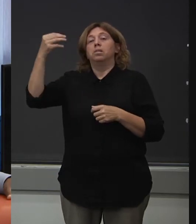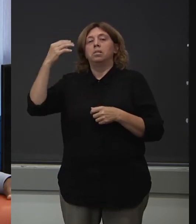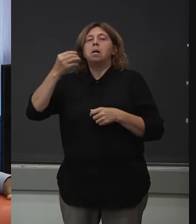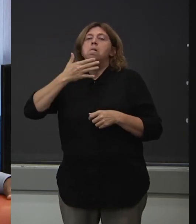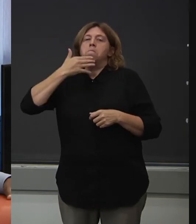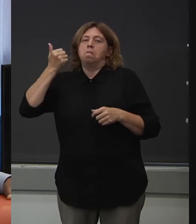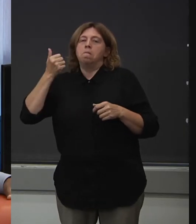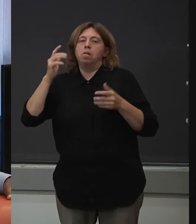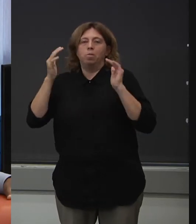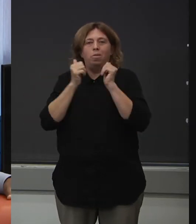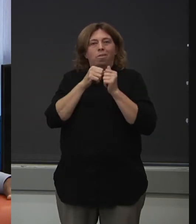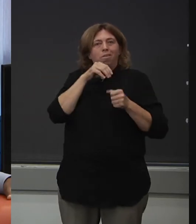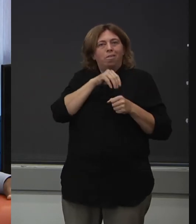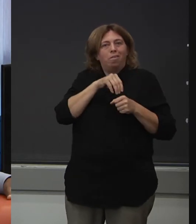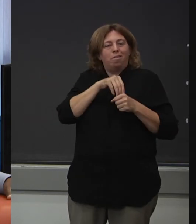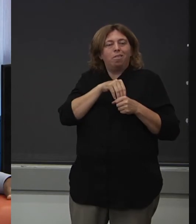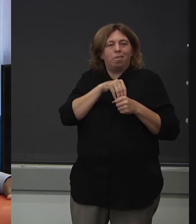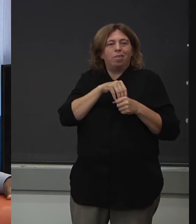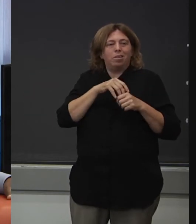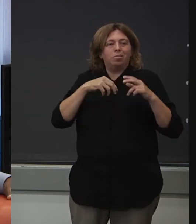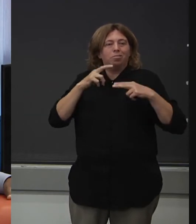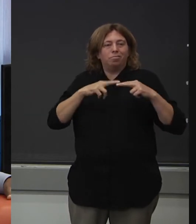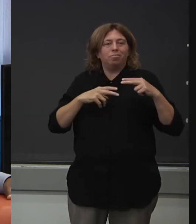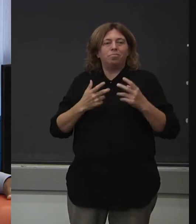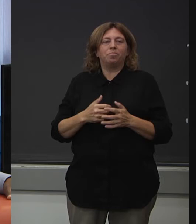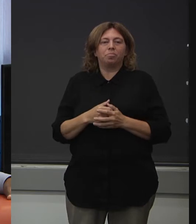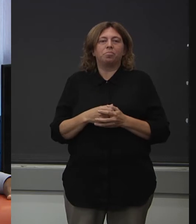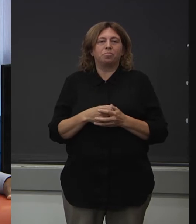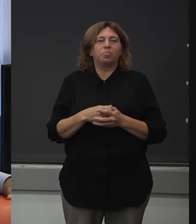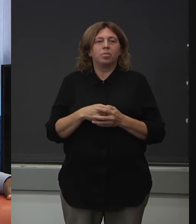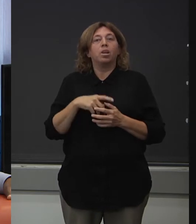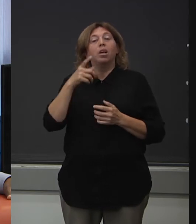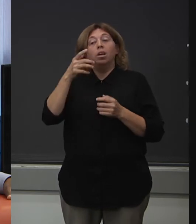good and thorough frequent hand washing.